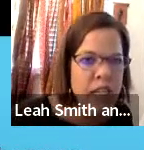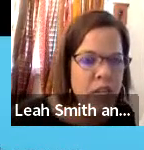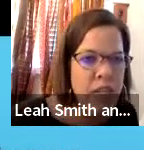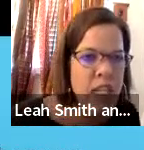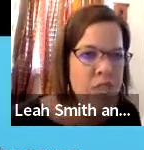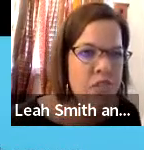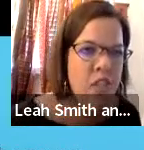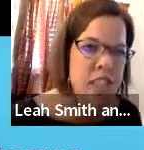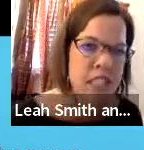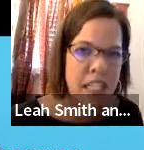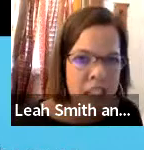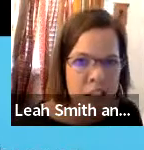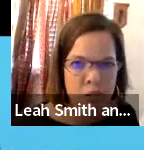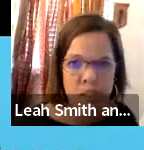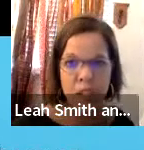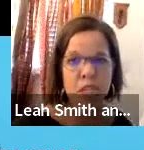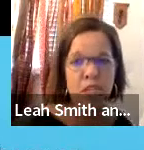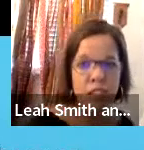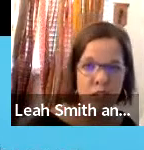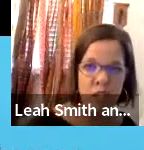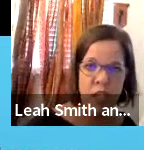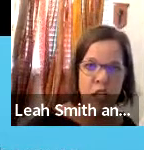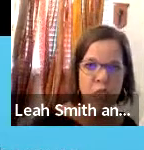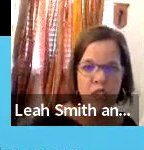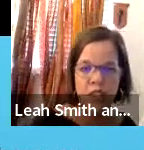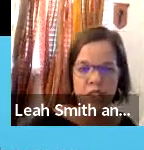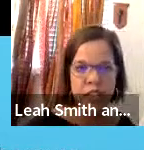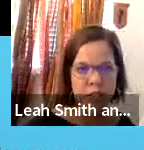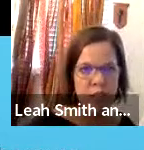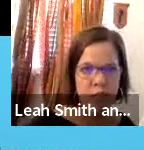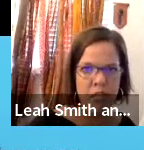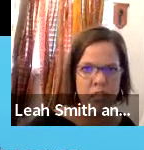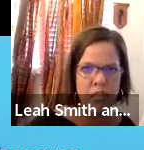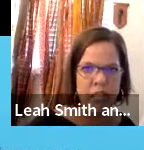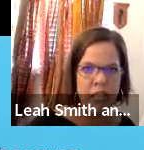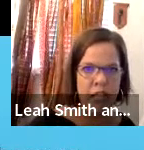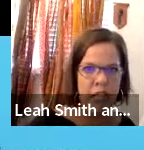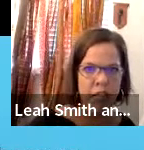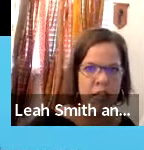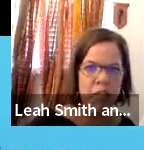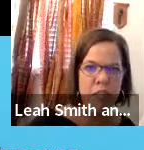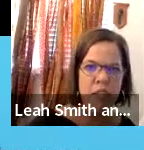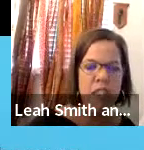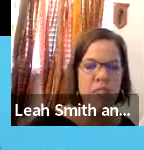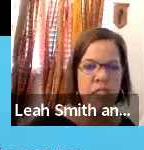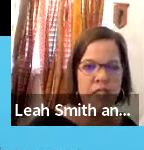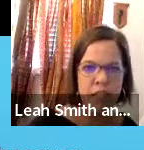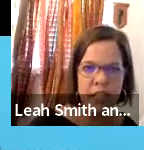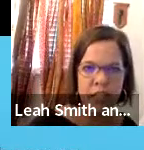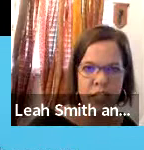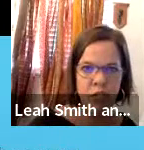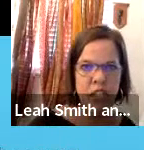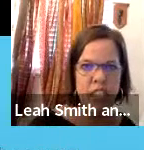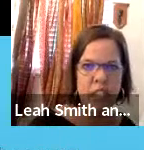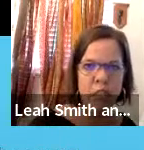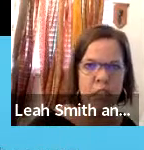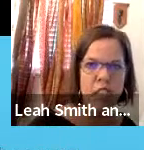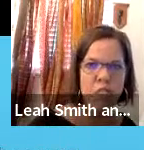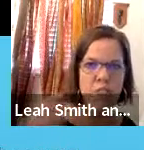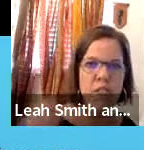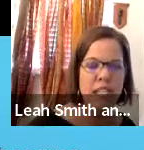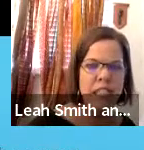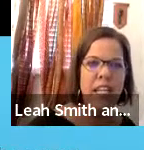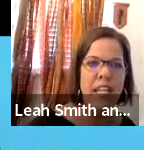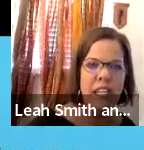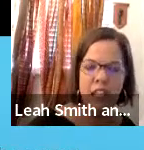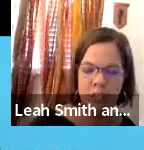from the get-go, we had a strong desire to adopt a child with our same disabilities, because we really believed in that notion that disabilities